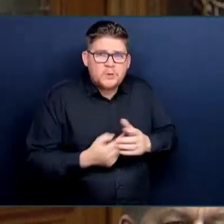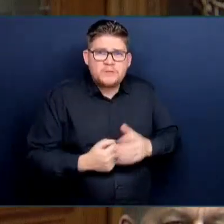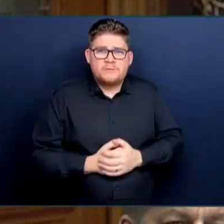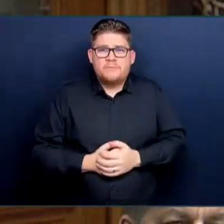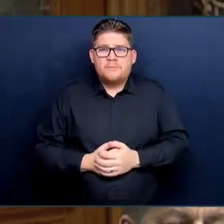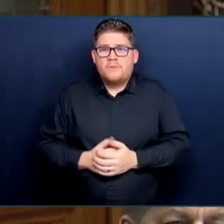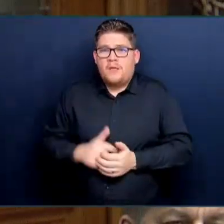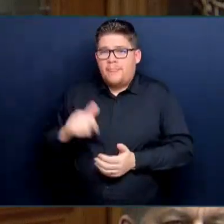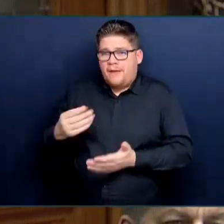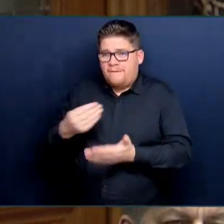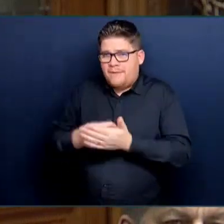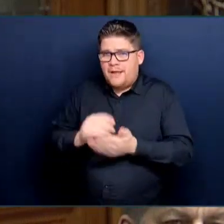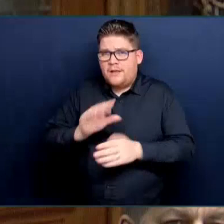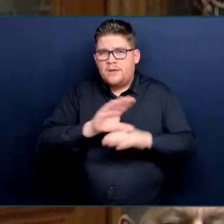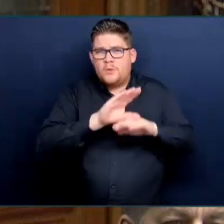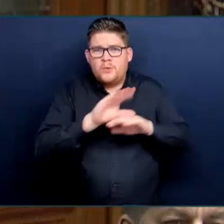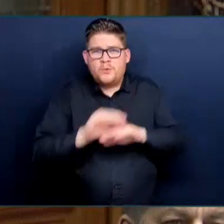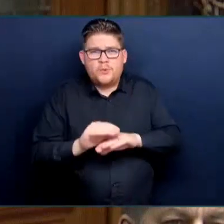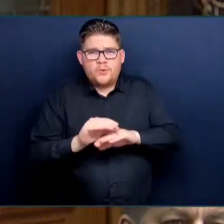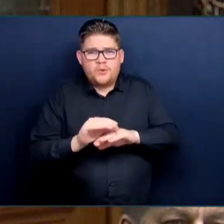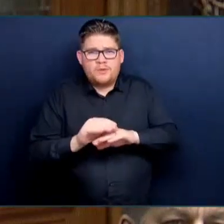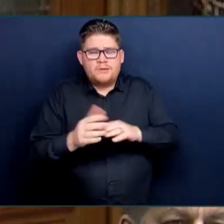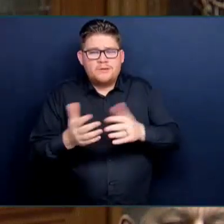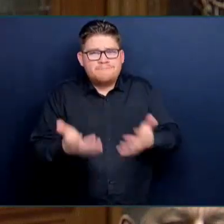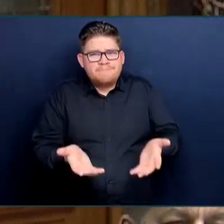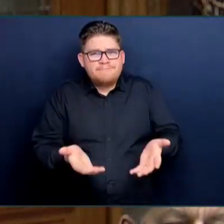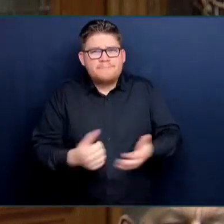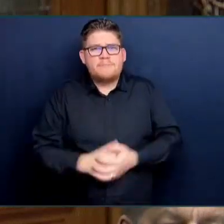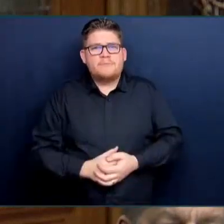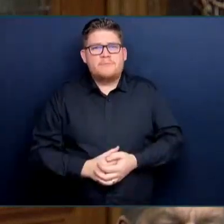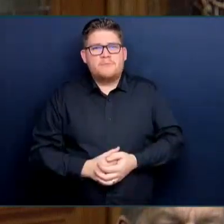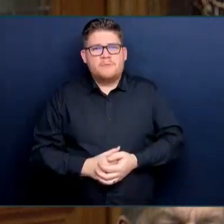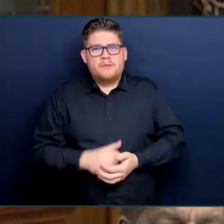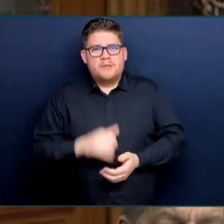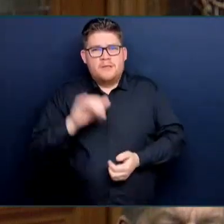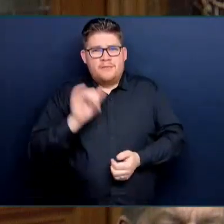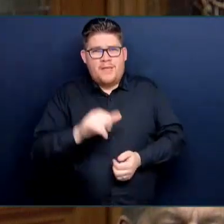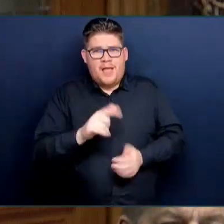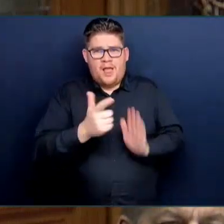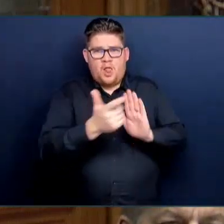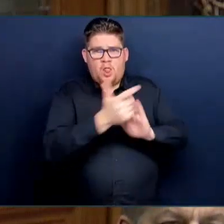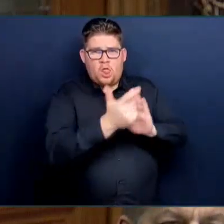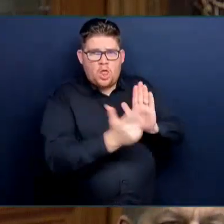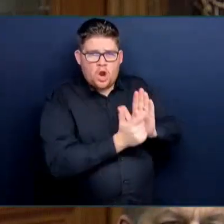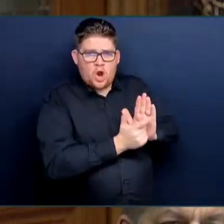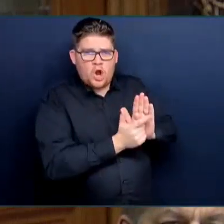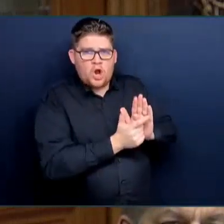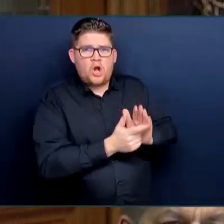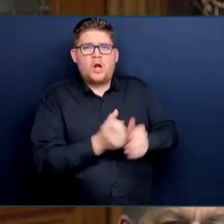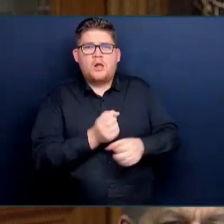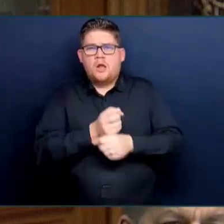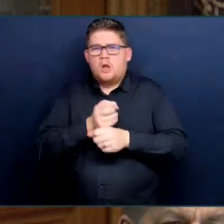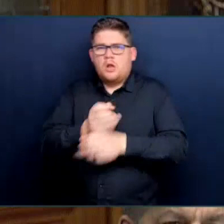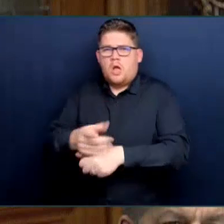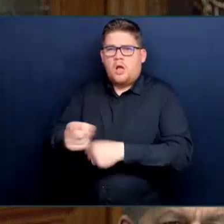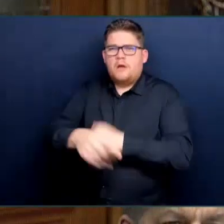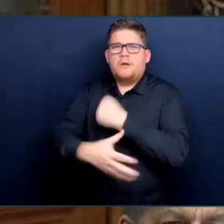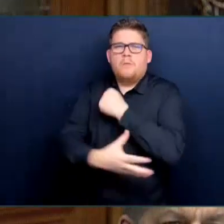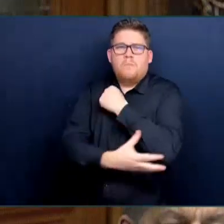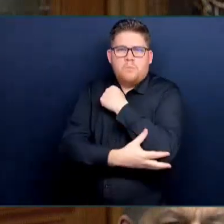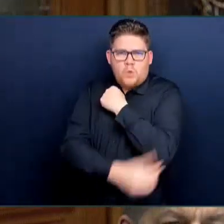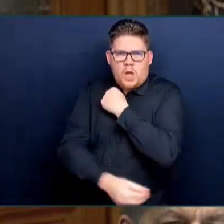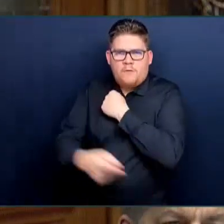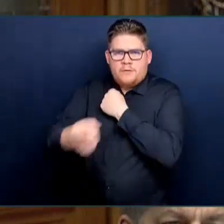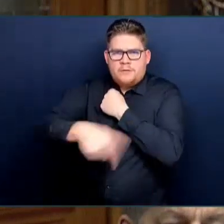This is legislated poverty for people with disabilities. It is a policy